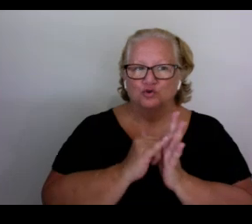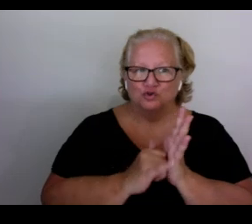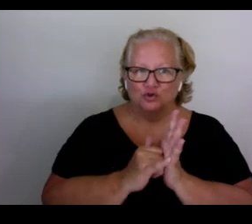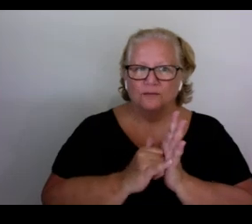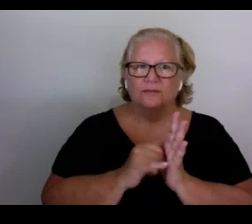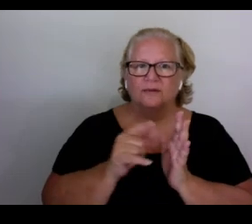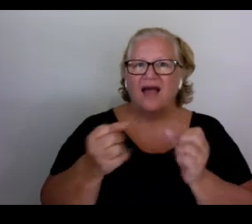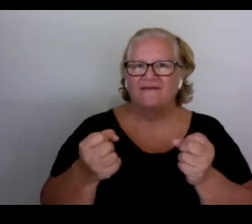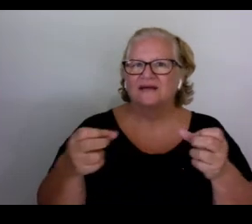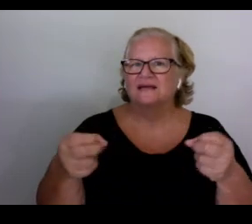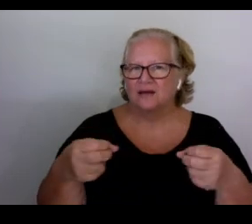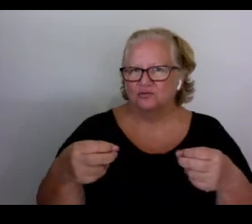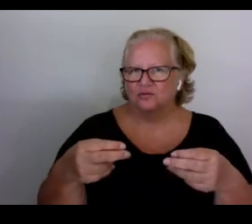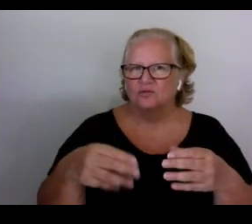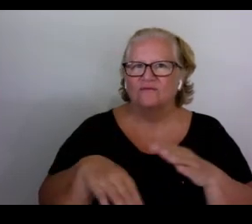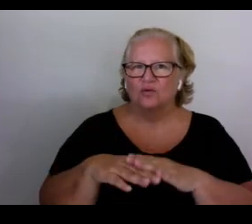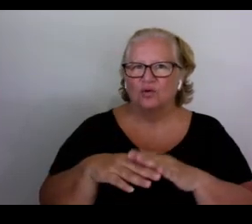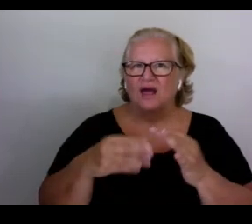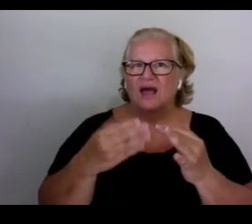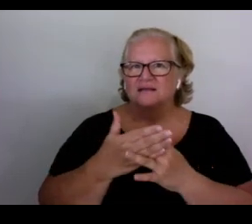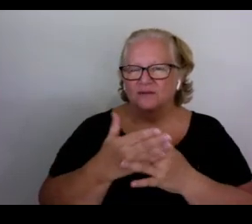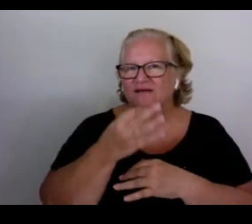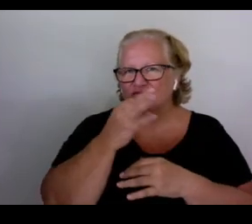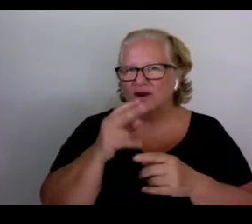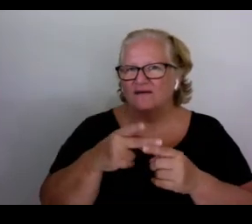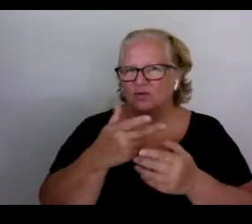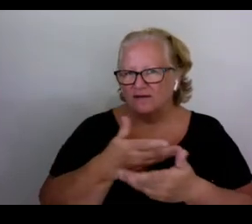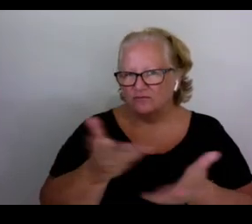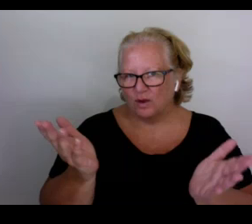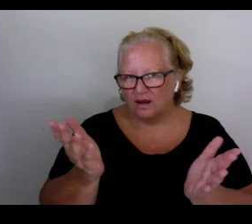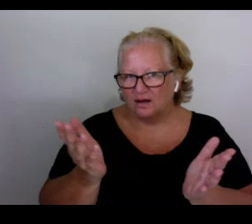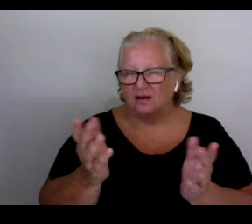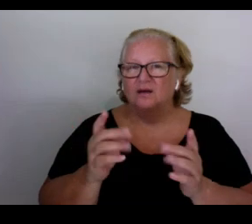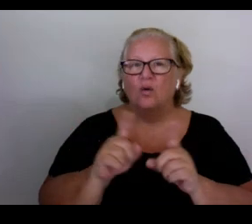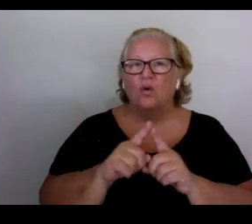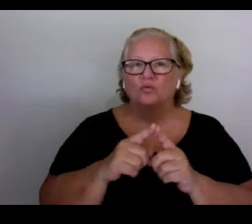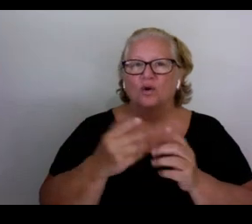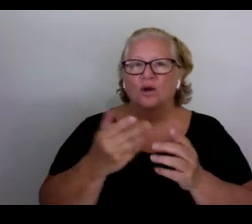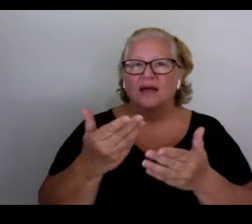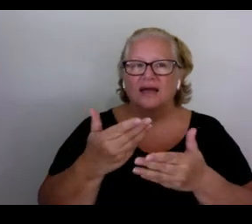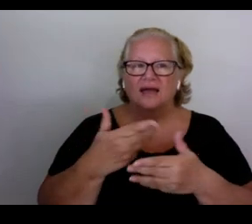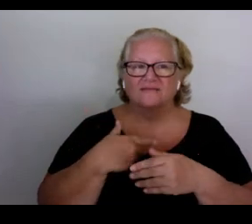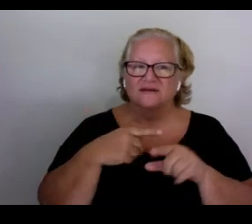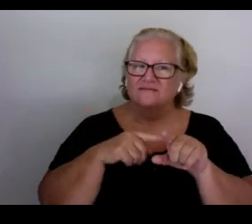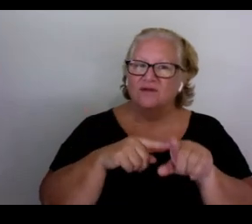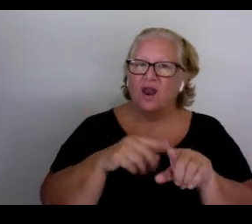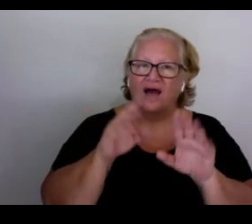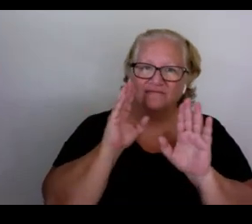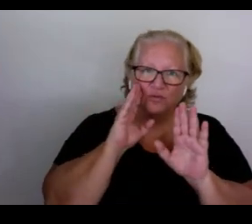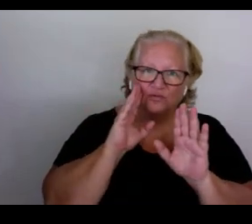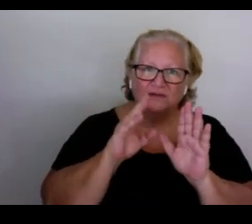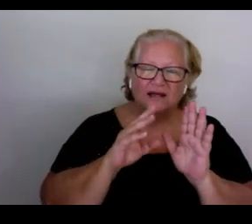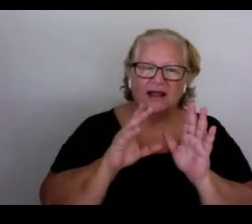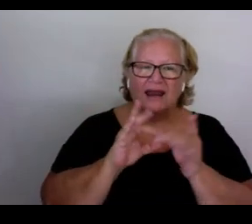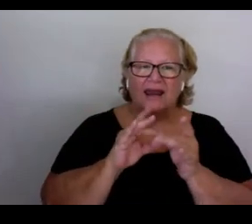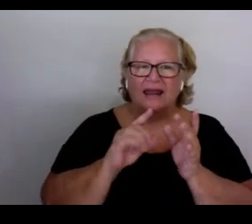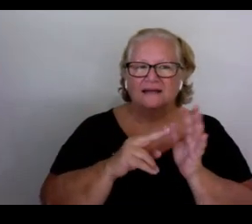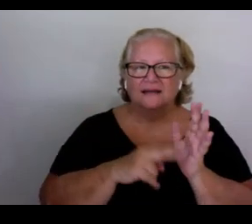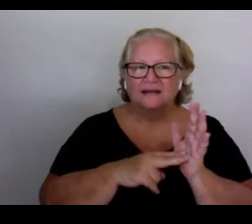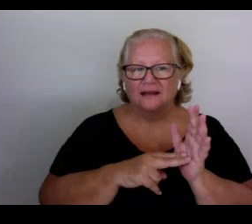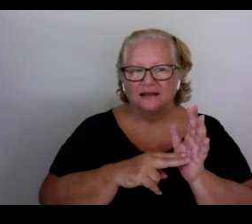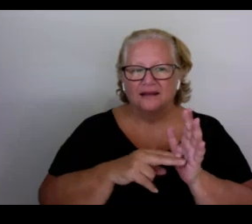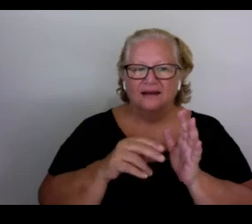captioned, completely accessible and free for everyone. And of course, give us a follow on Facebook, LinkedIn, and Instagram and X for